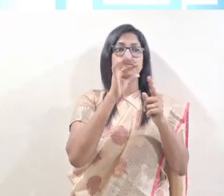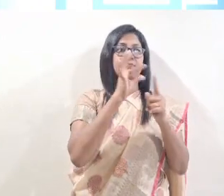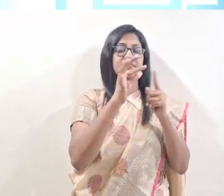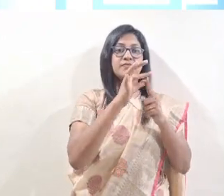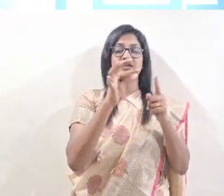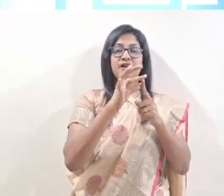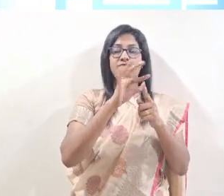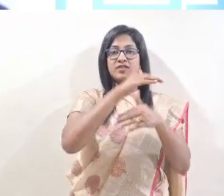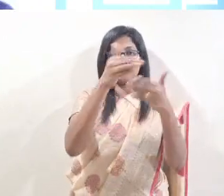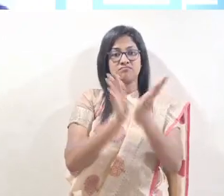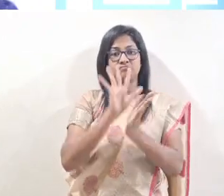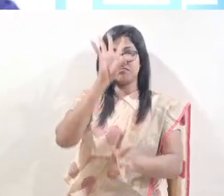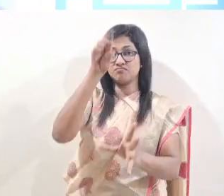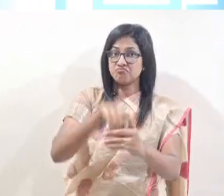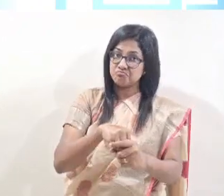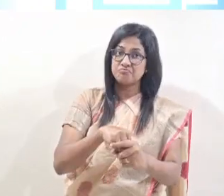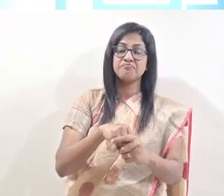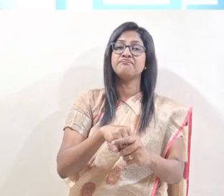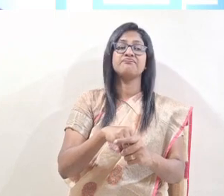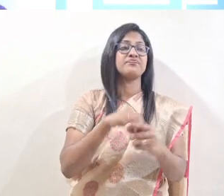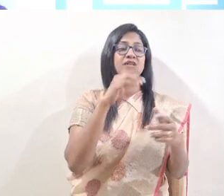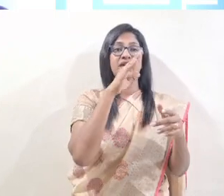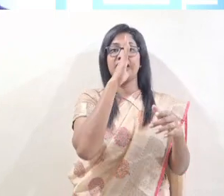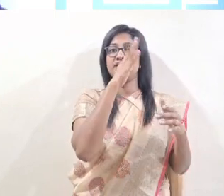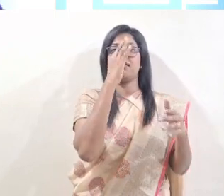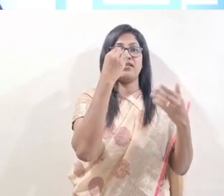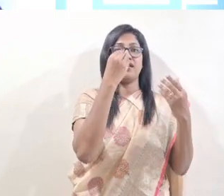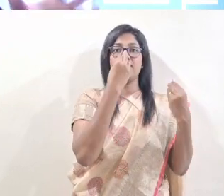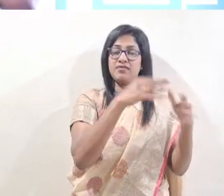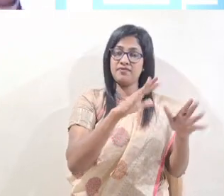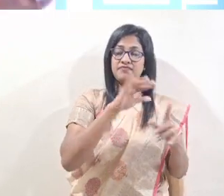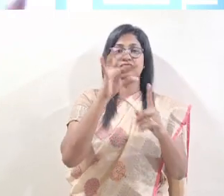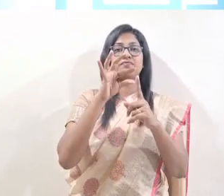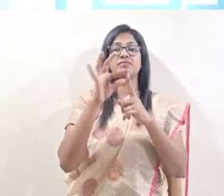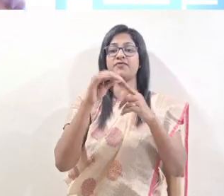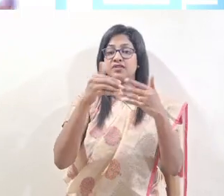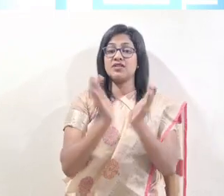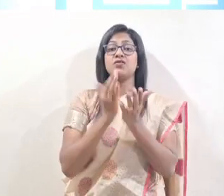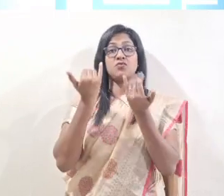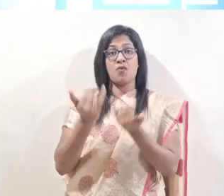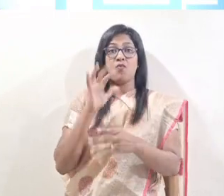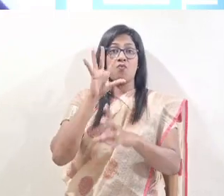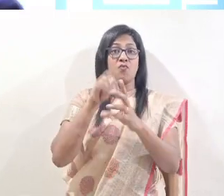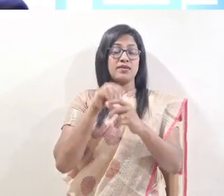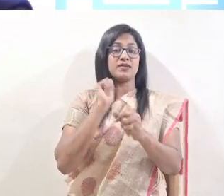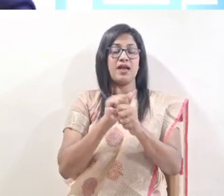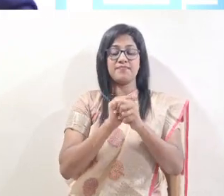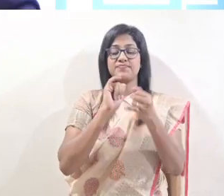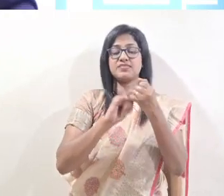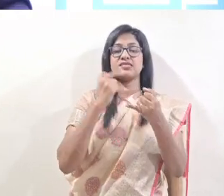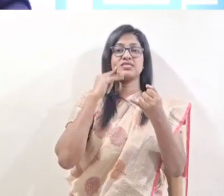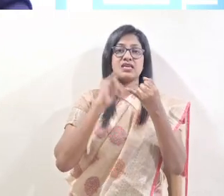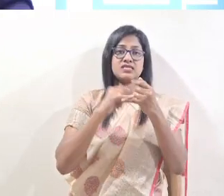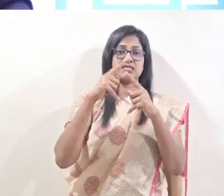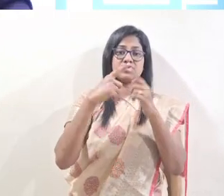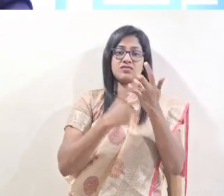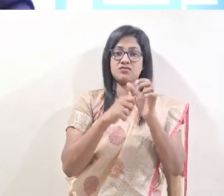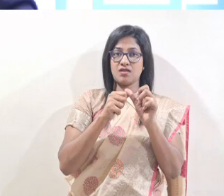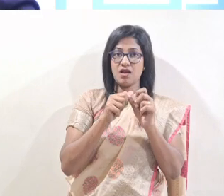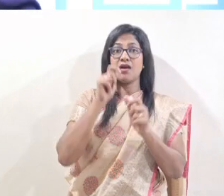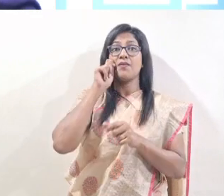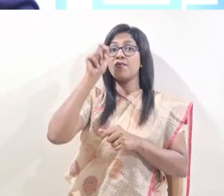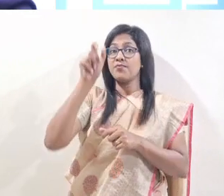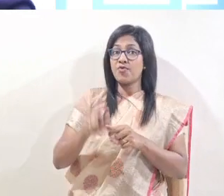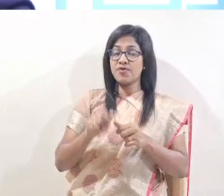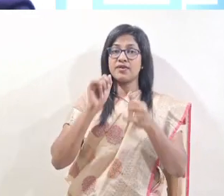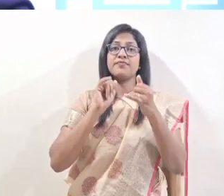private sector, and there also he has done quite well. So now he works for Sistra, Mr. Sandeep